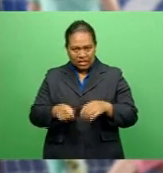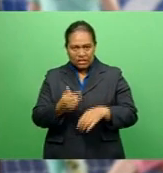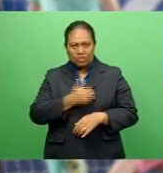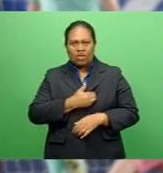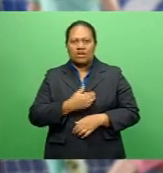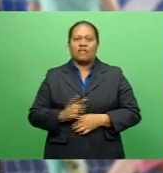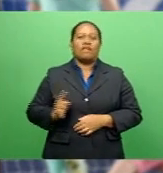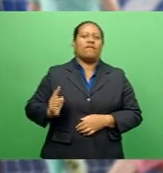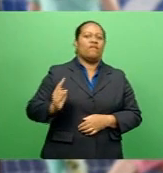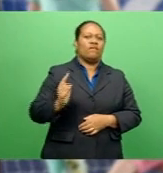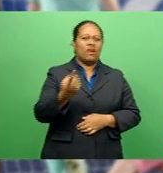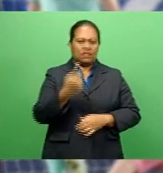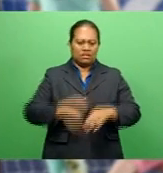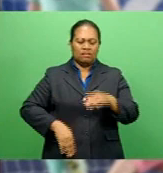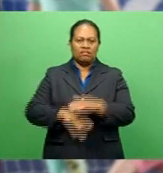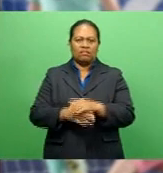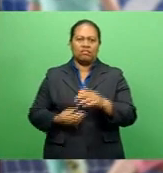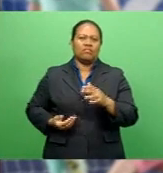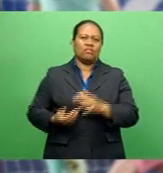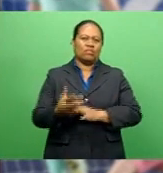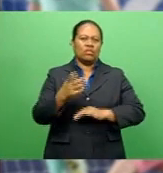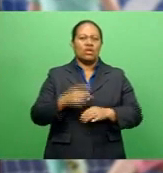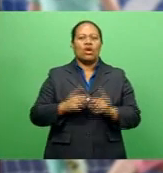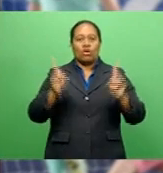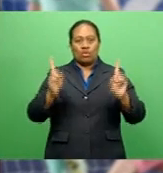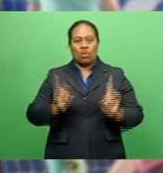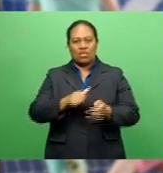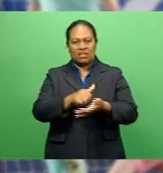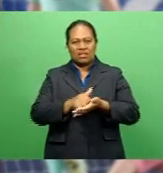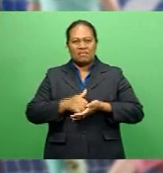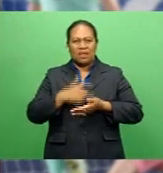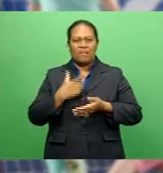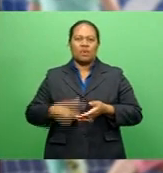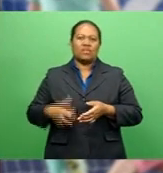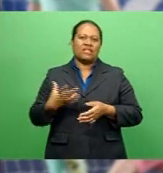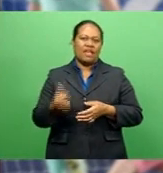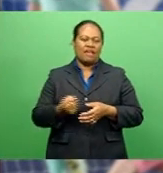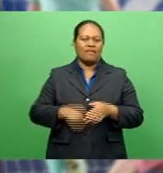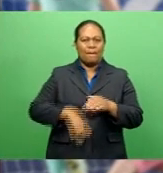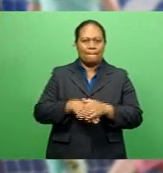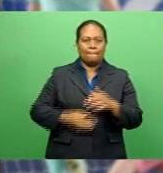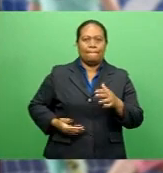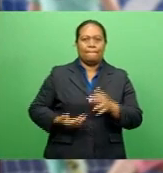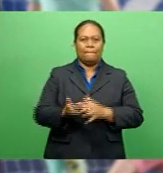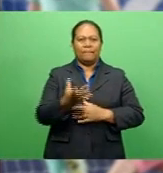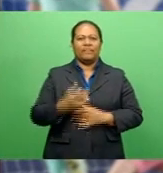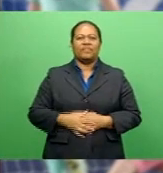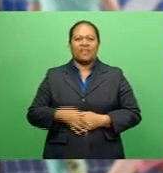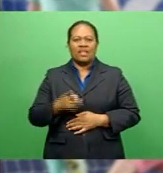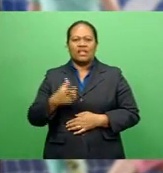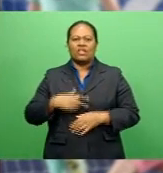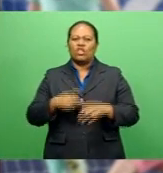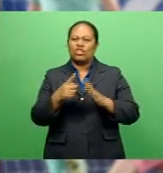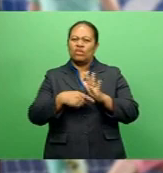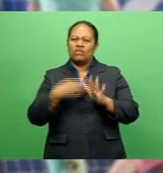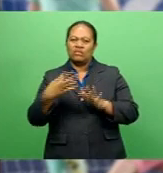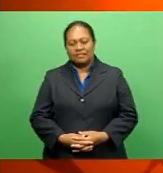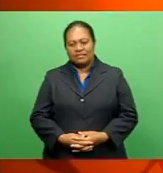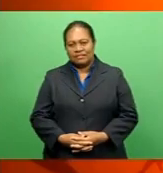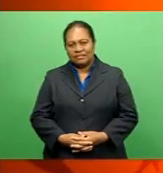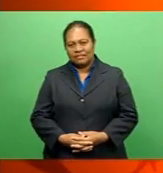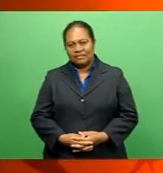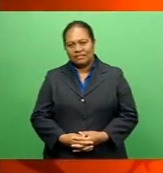first shot deflected off Everton's goalkeeper for an own goal before securing a penalty, which was converted by Jorginho for their second